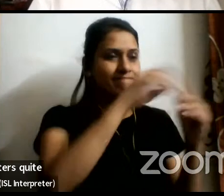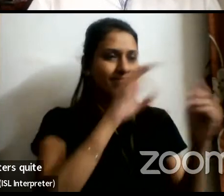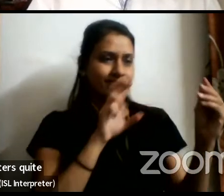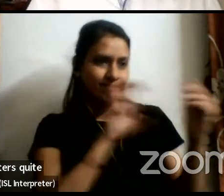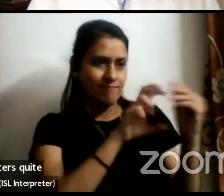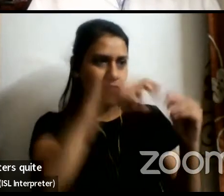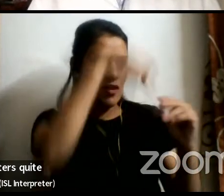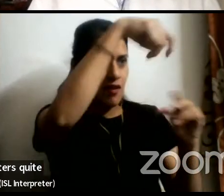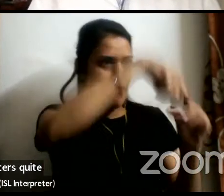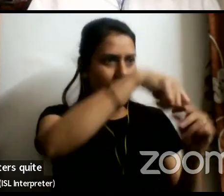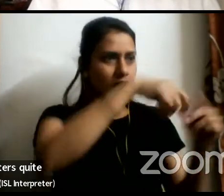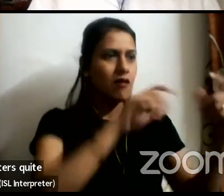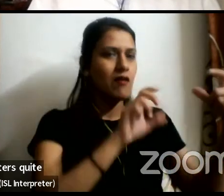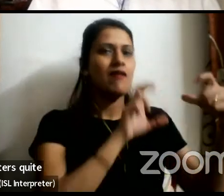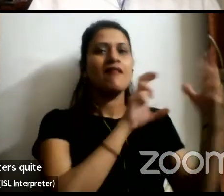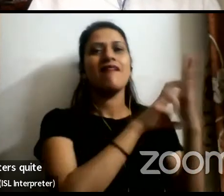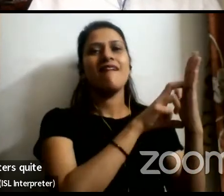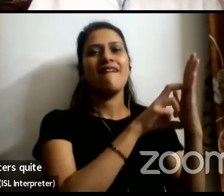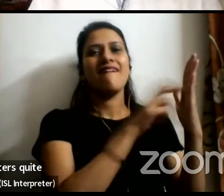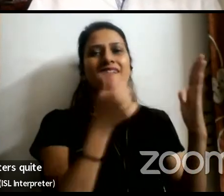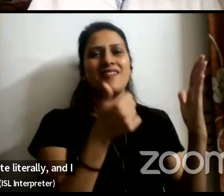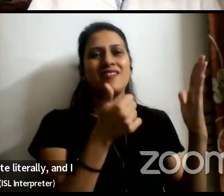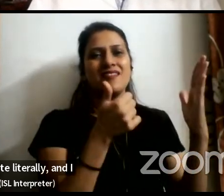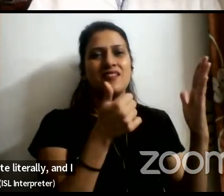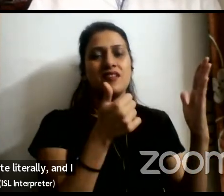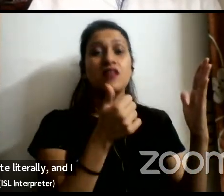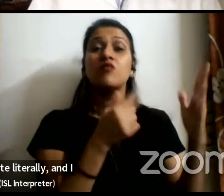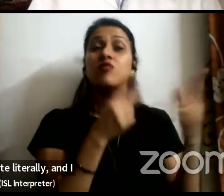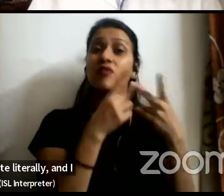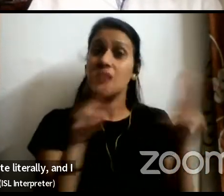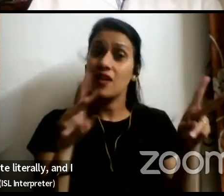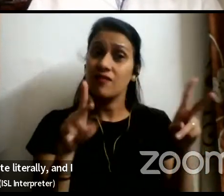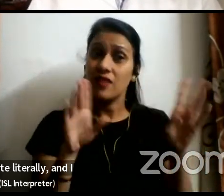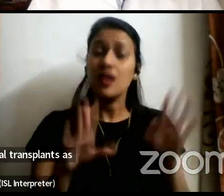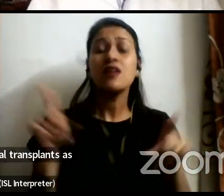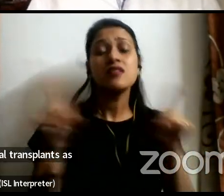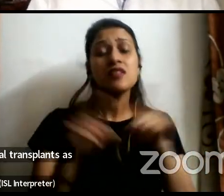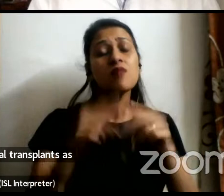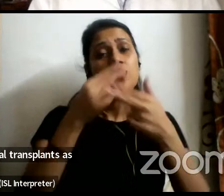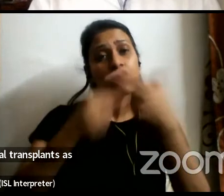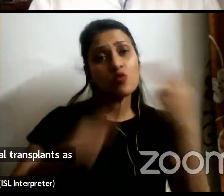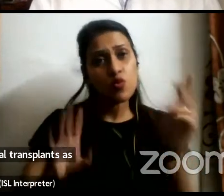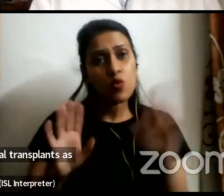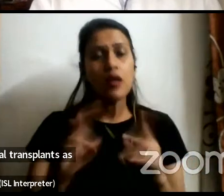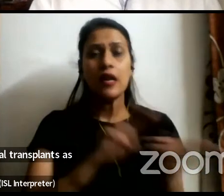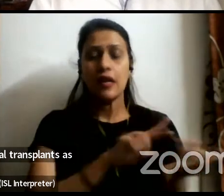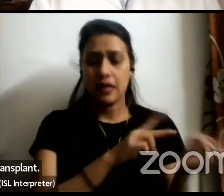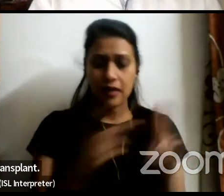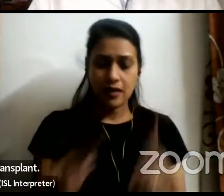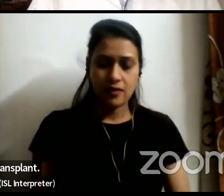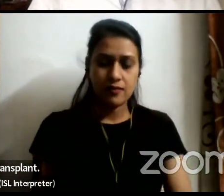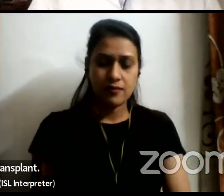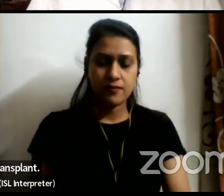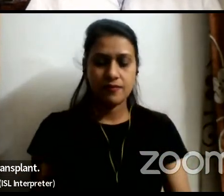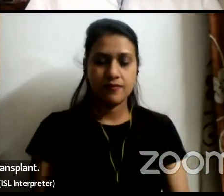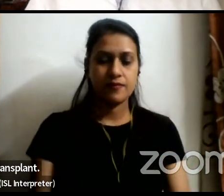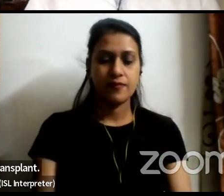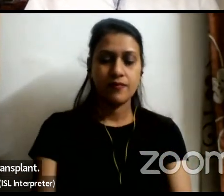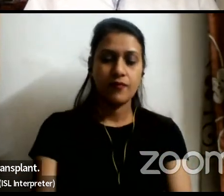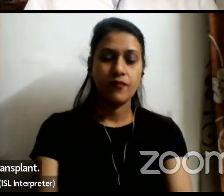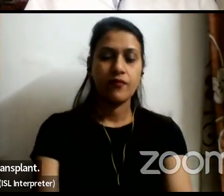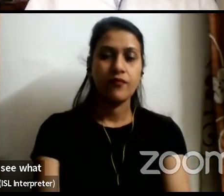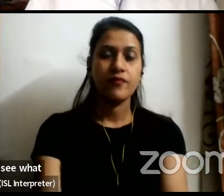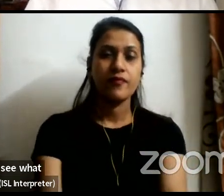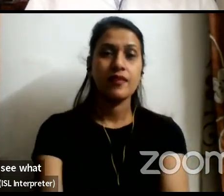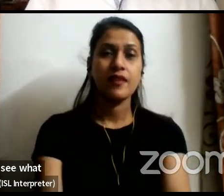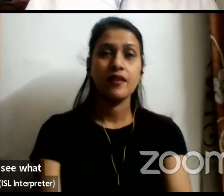the story with legal transplants as well, that whilst it's a good idea to transplant, it's good to look to others and see what other countries